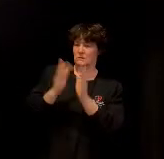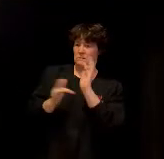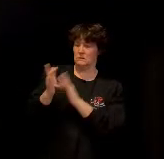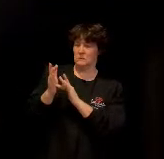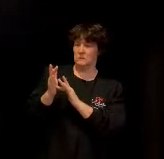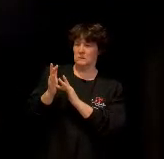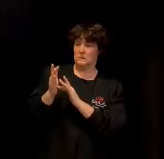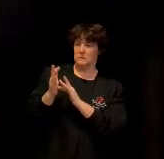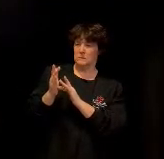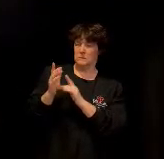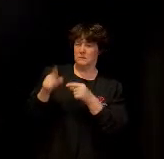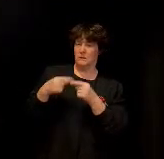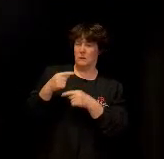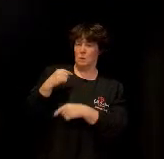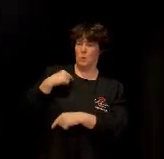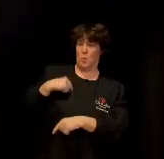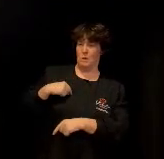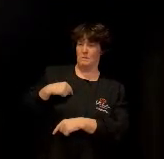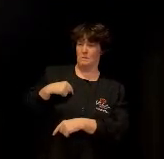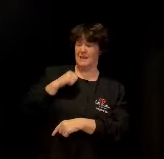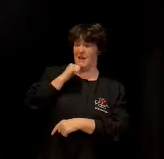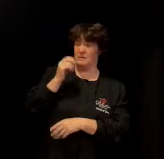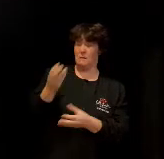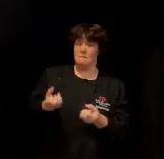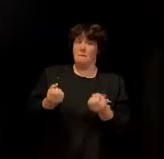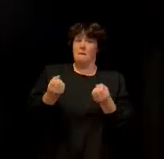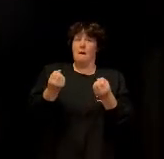Eternal life is about quality and not quantity.